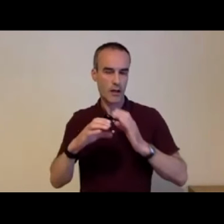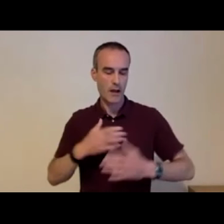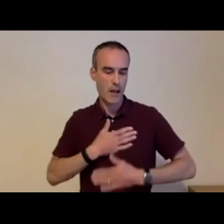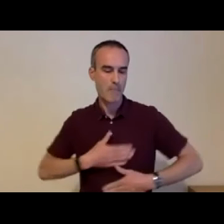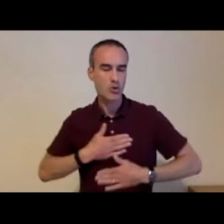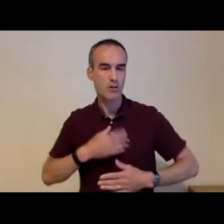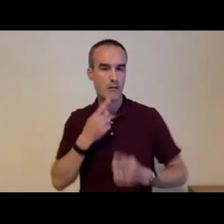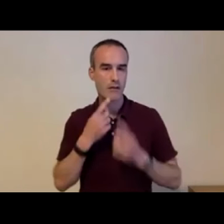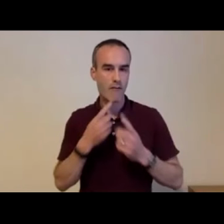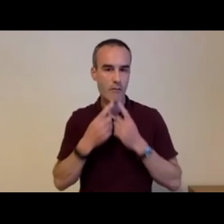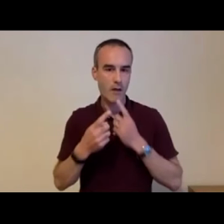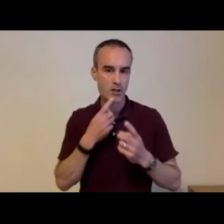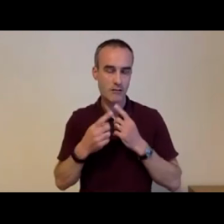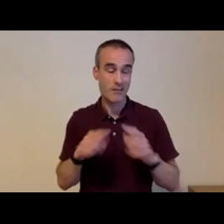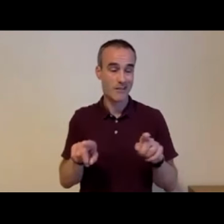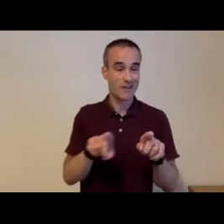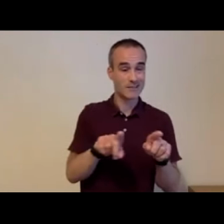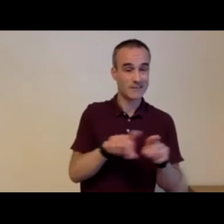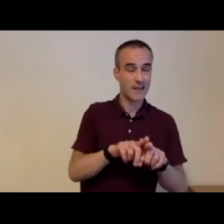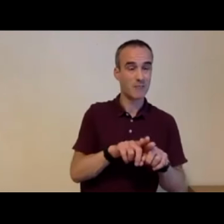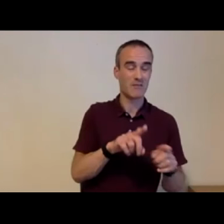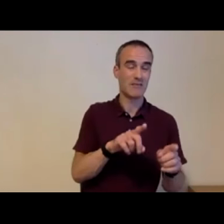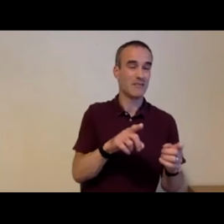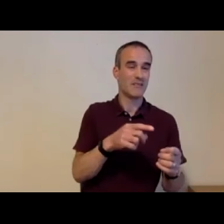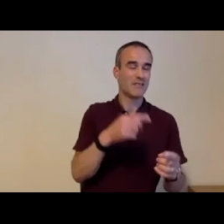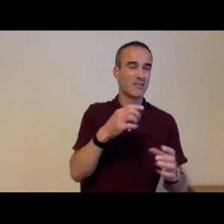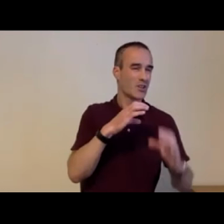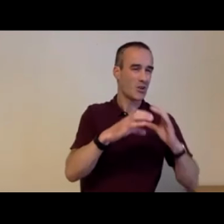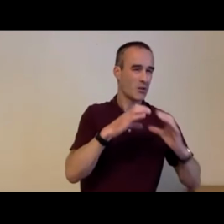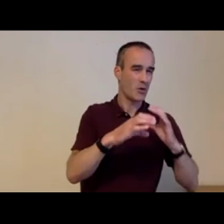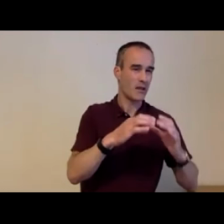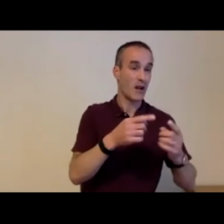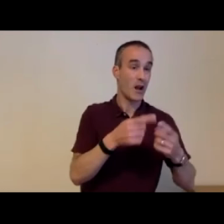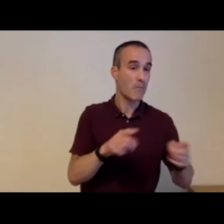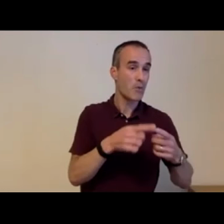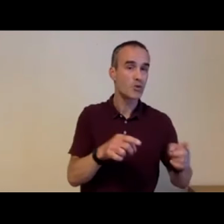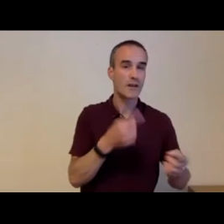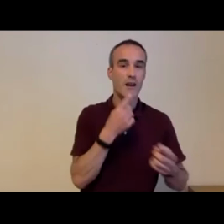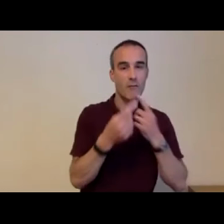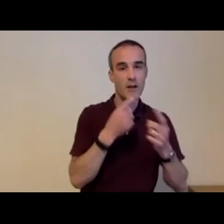poor at communicating musical information. The same goes for cochlear implants. Perhaps we shouldn't